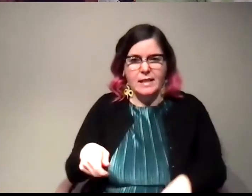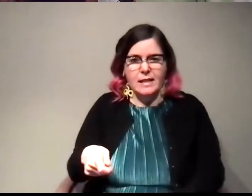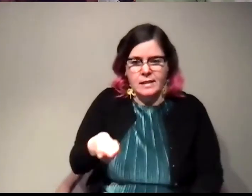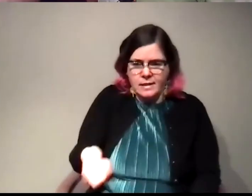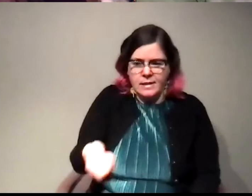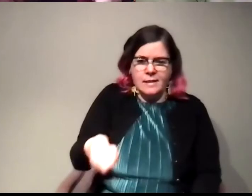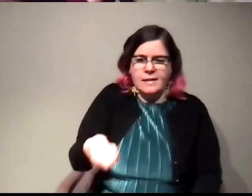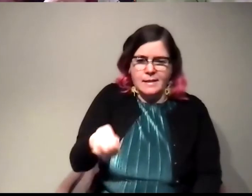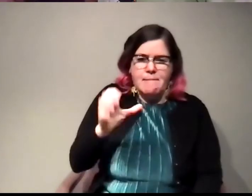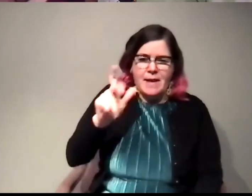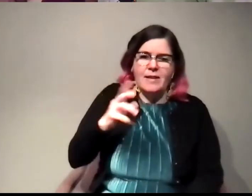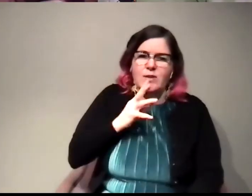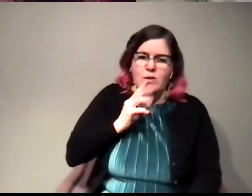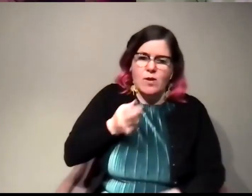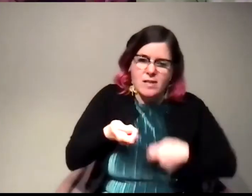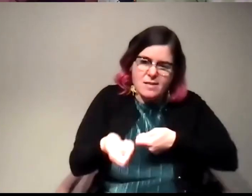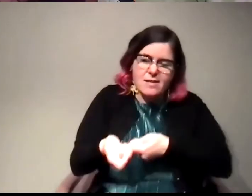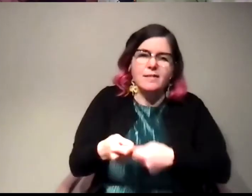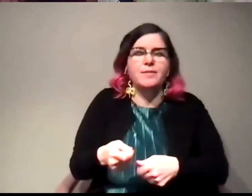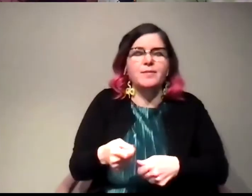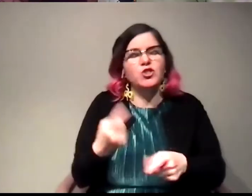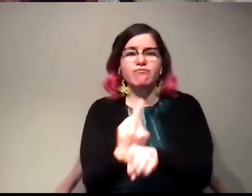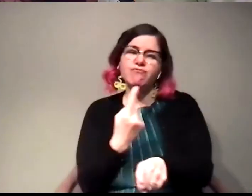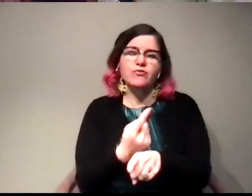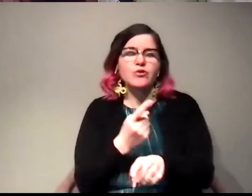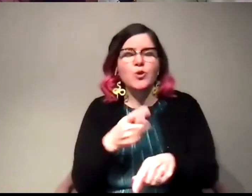into the water. So yeah, normal day in Louisiana.